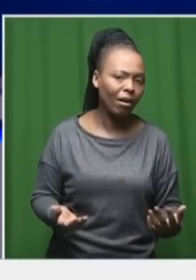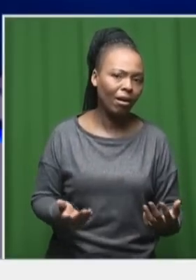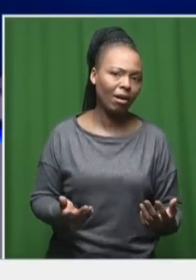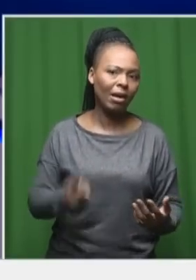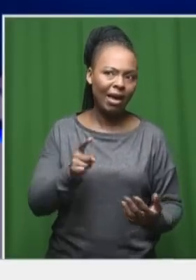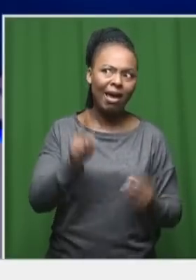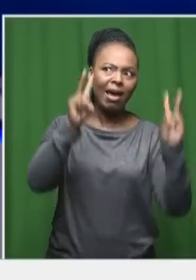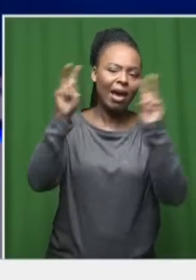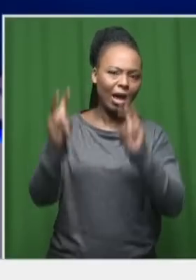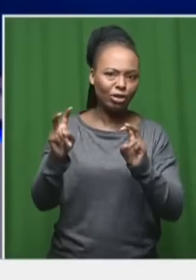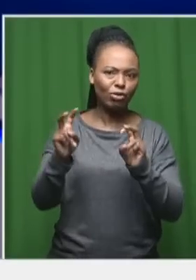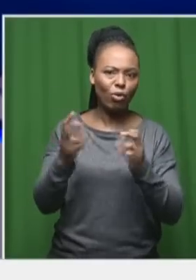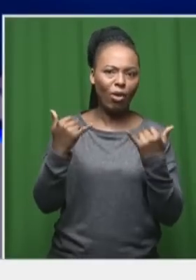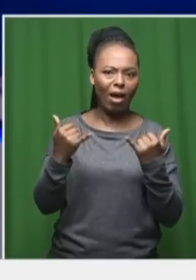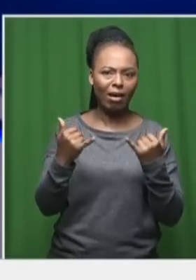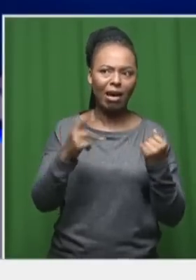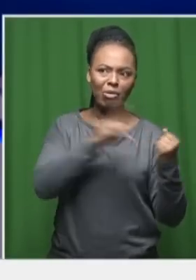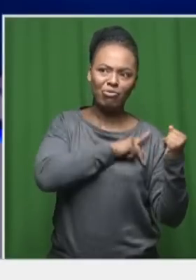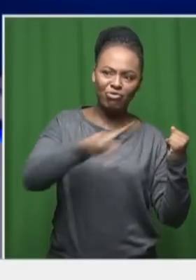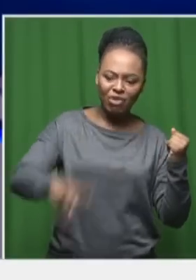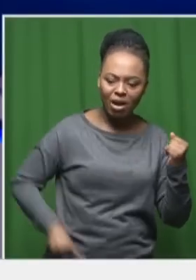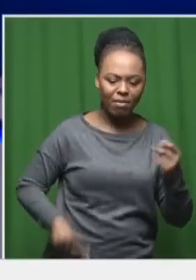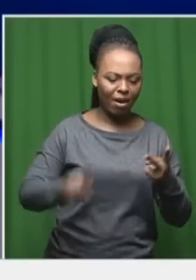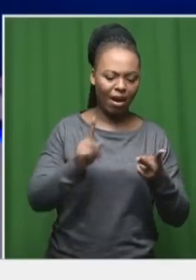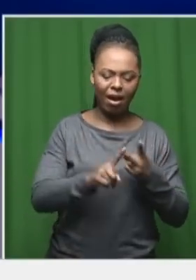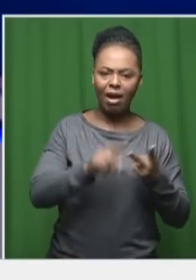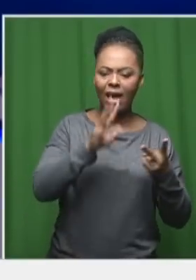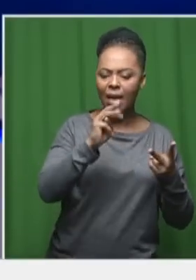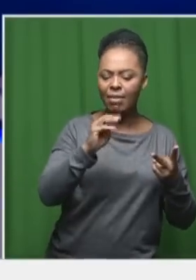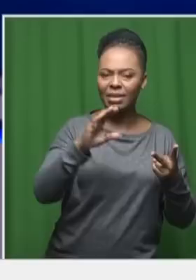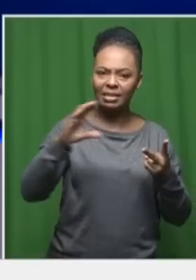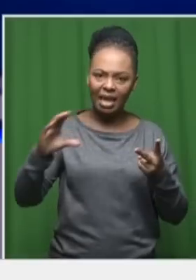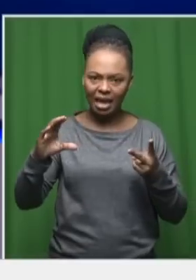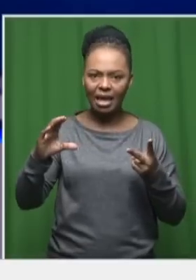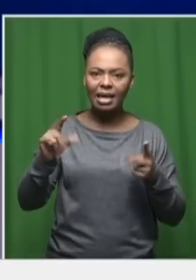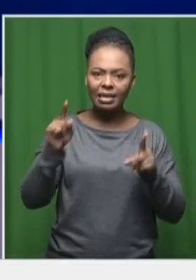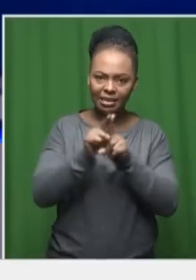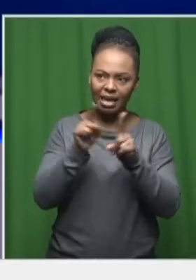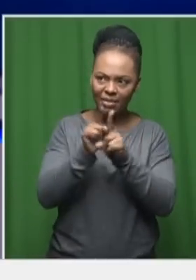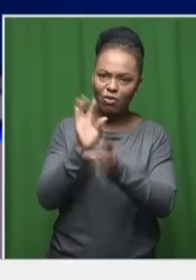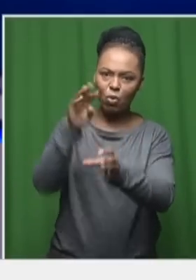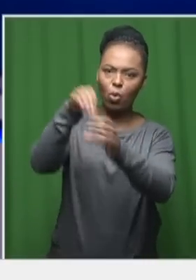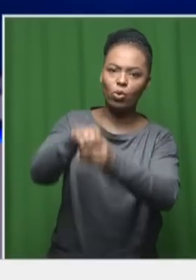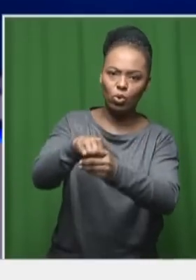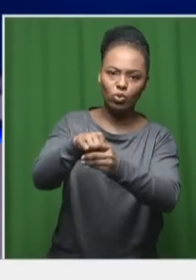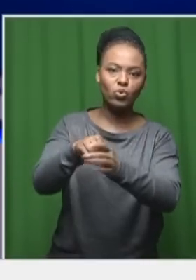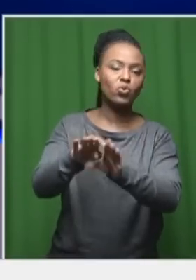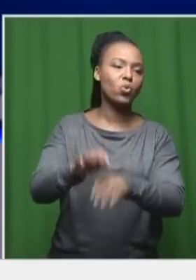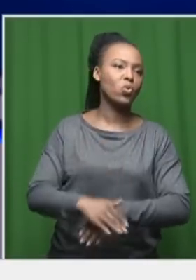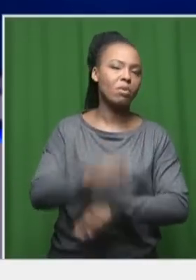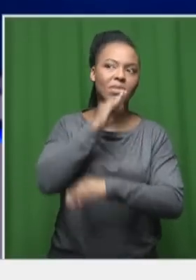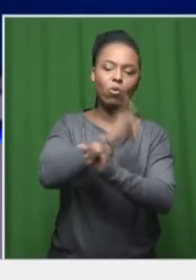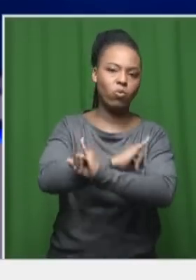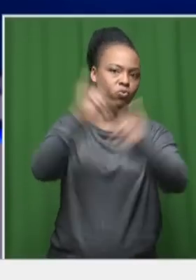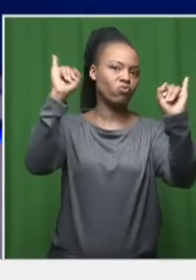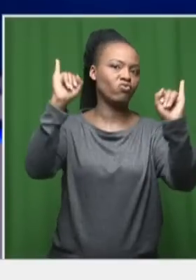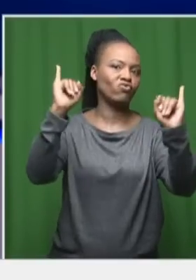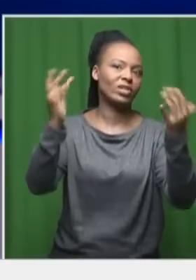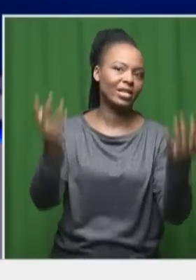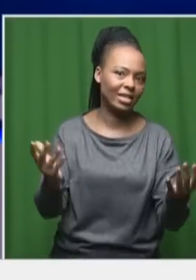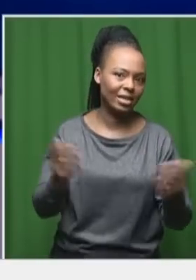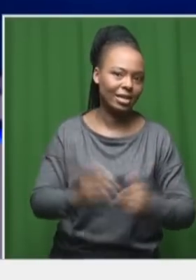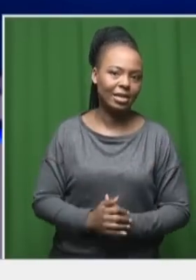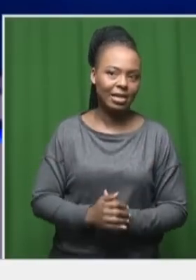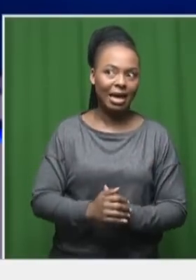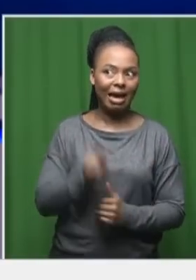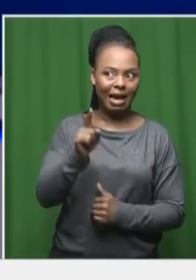include issues like premiers and MECs in most of our provinces, because if you put them into the bag, I'm sure it becomes a bit bigger. And then also remember, it's a